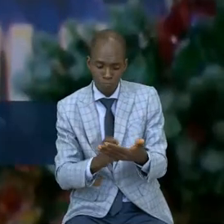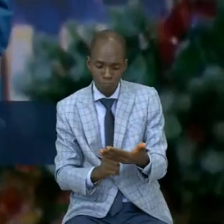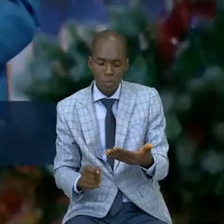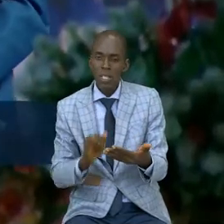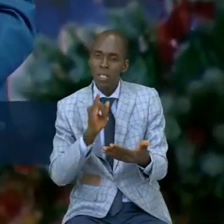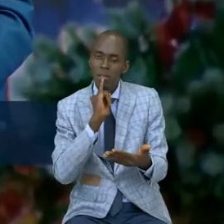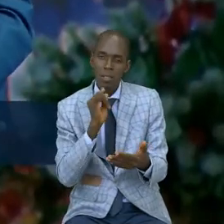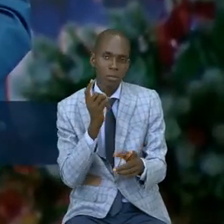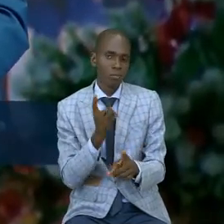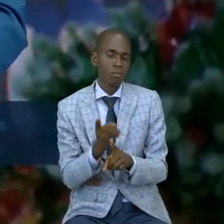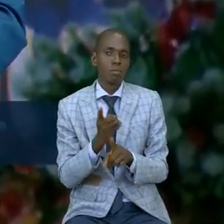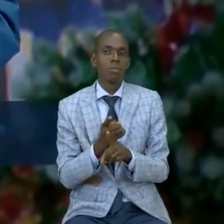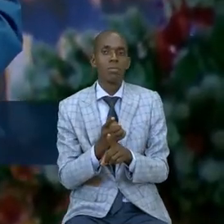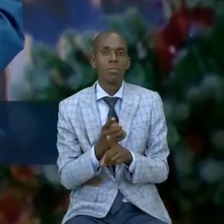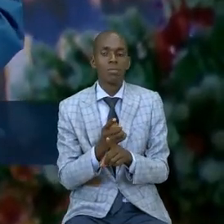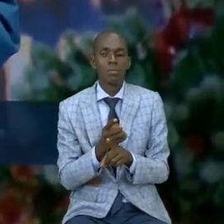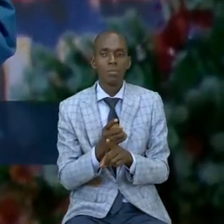because power of God will visit you.